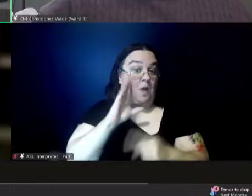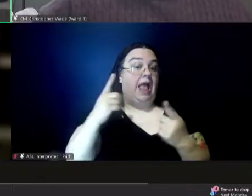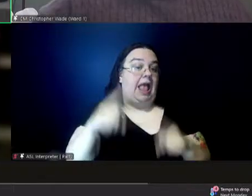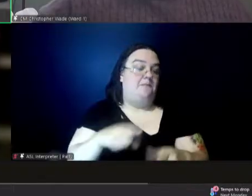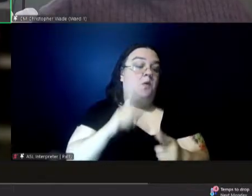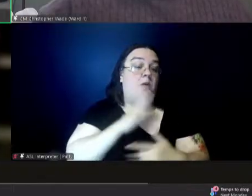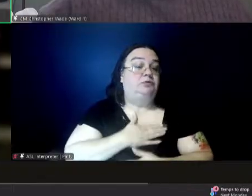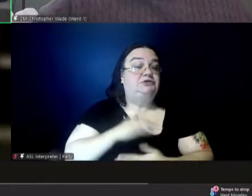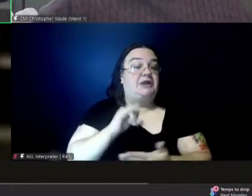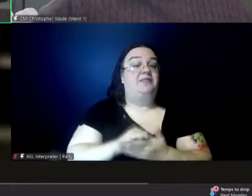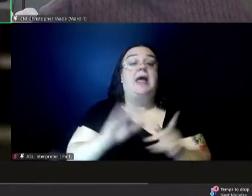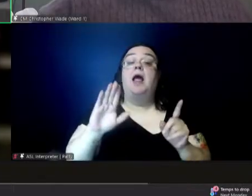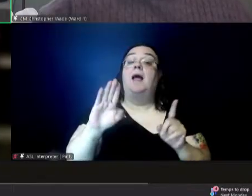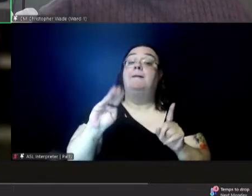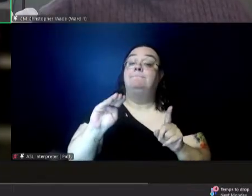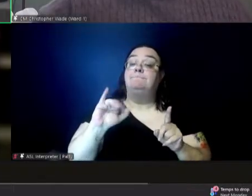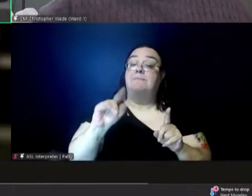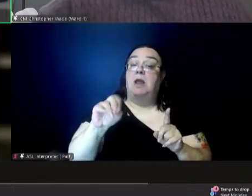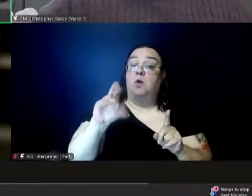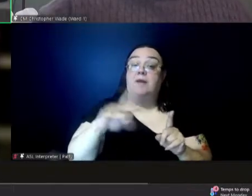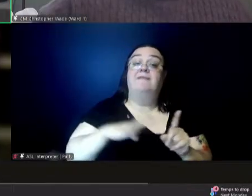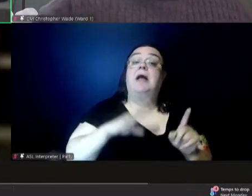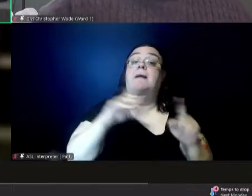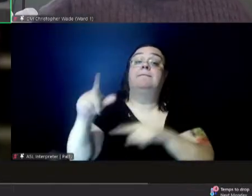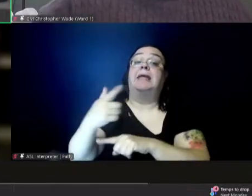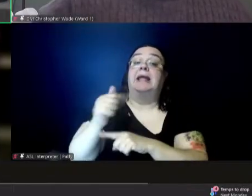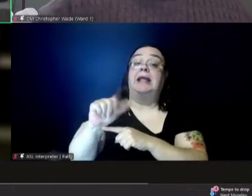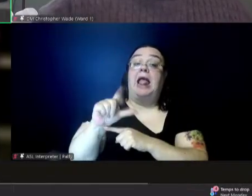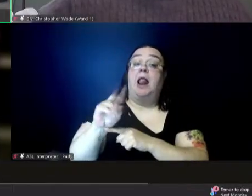Okay. Any other, Mr. Galloway, are we back to you?